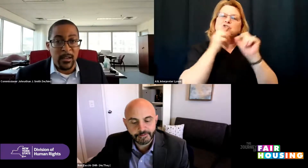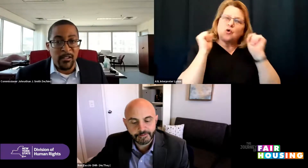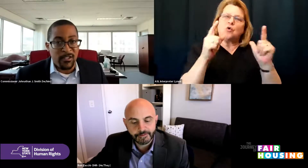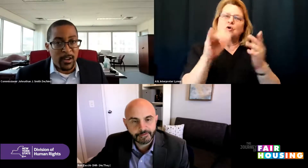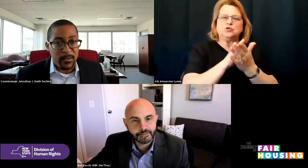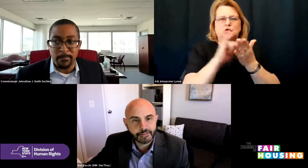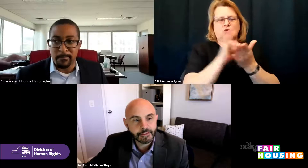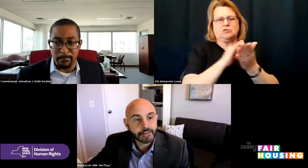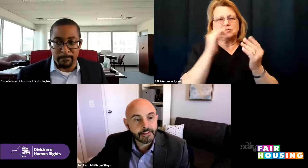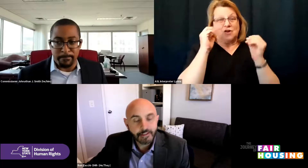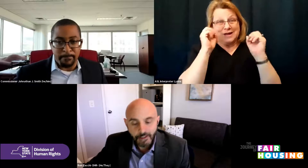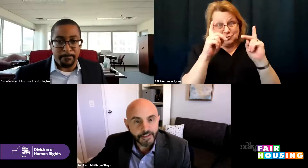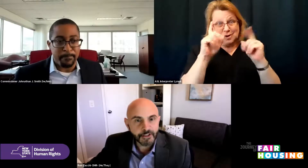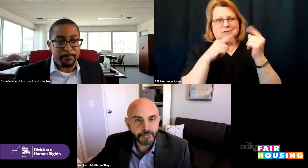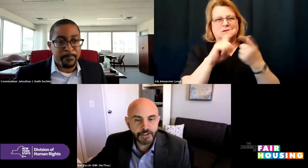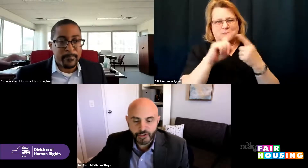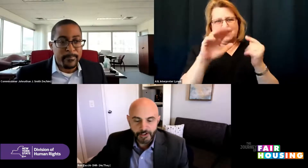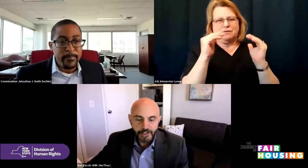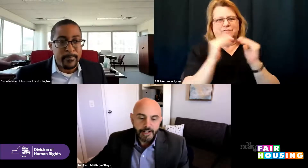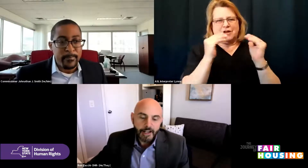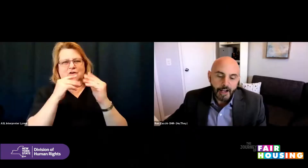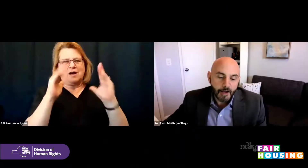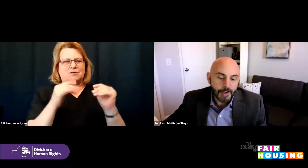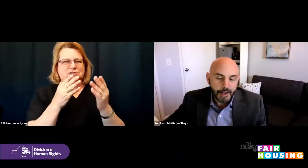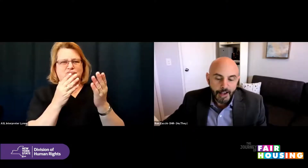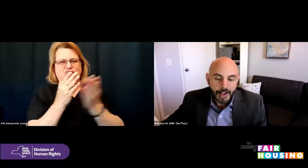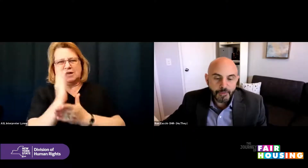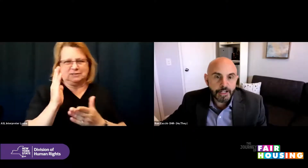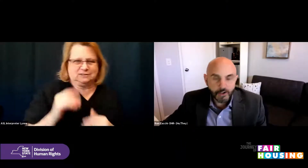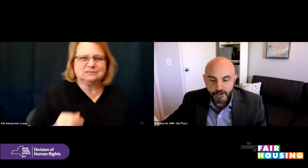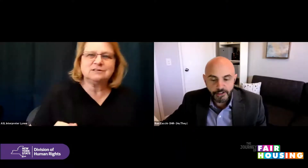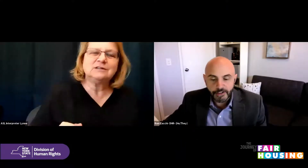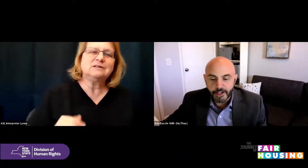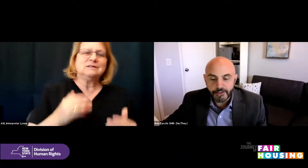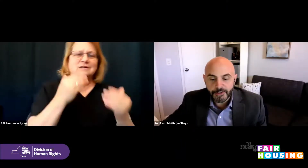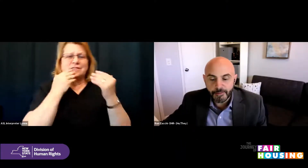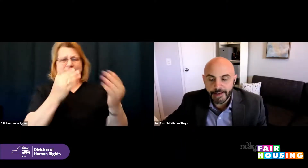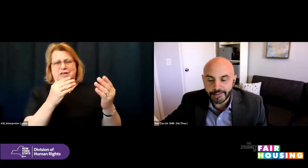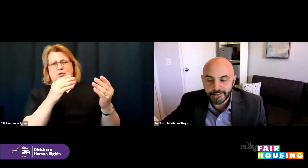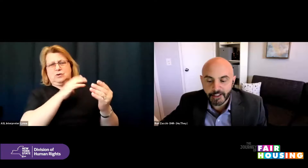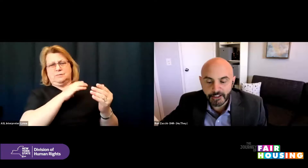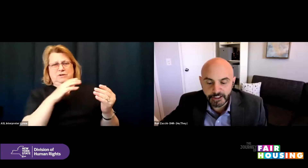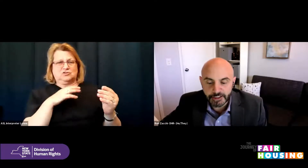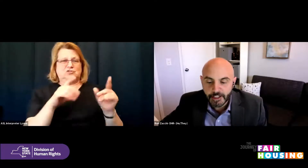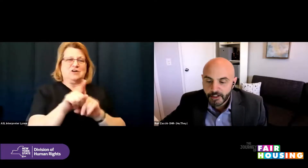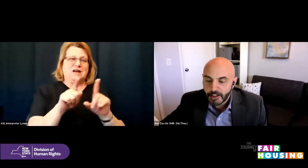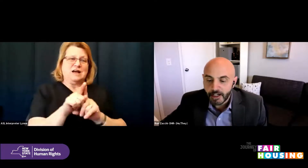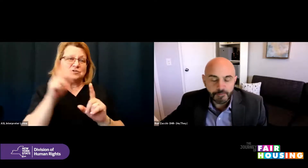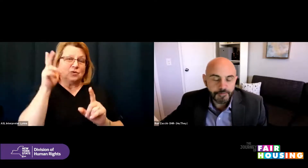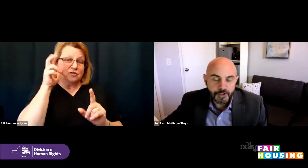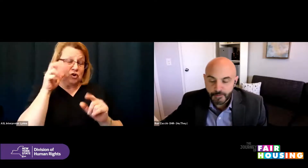rights. Ron? Thank you, Commissioner. As we heard during the panel